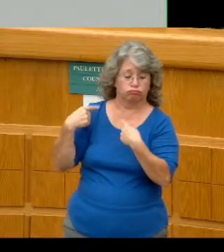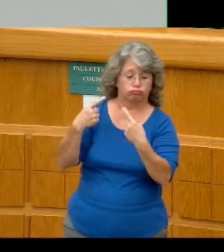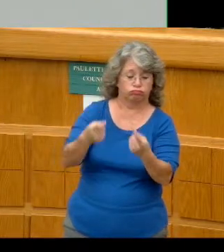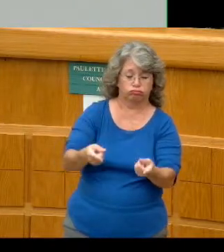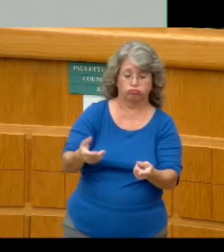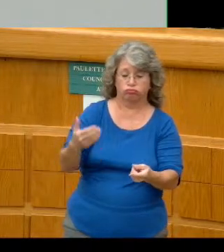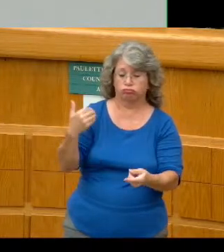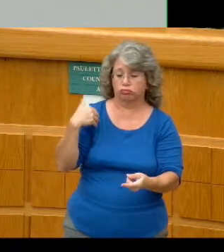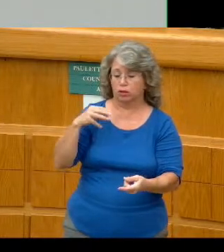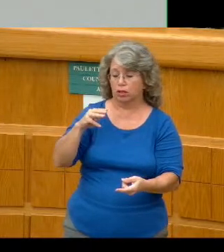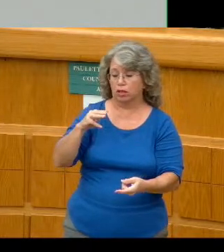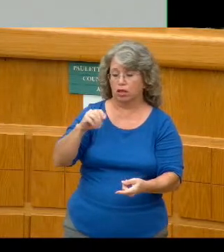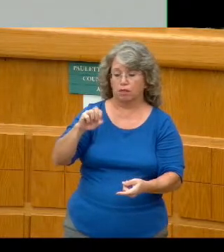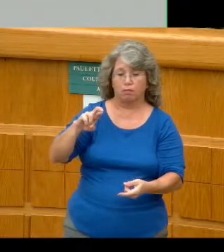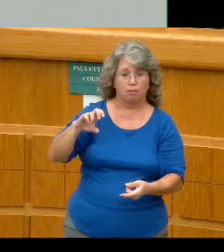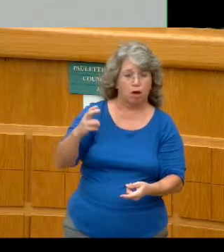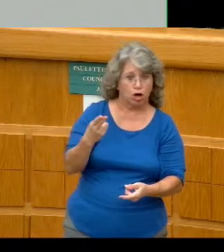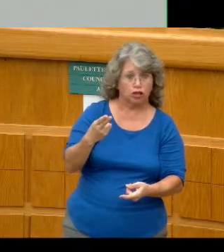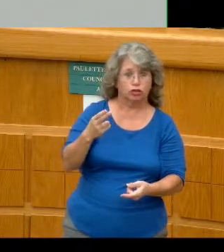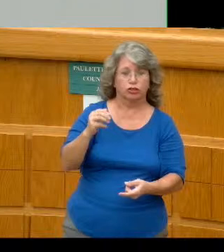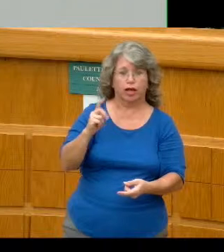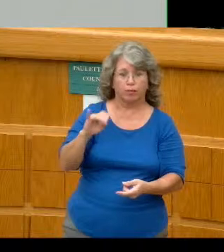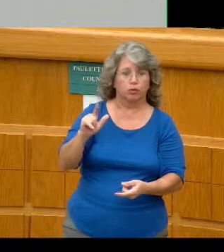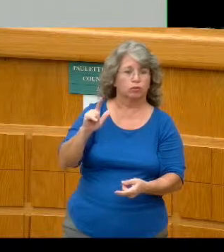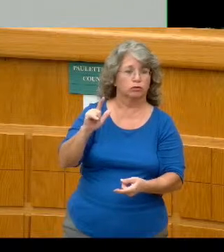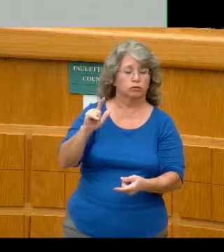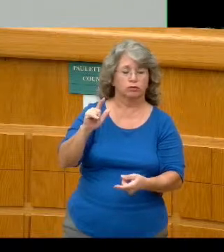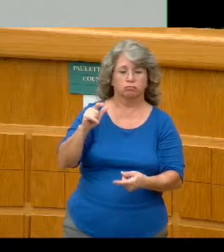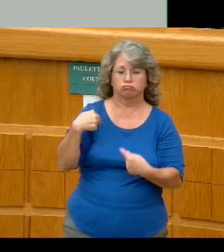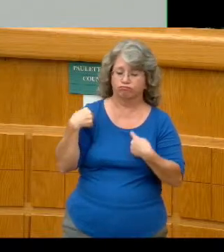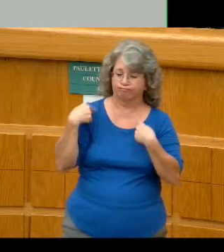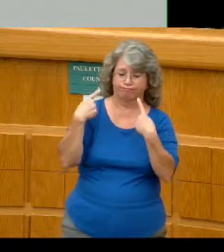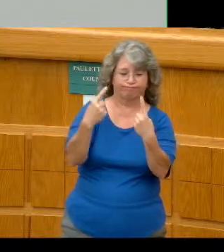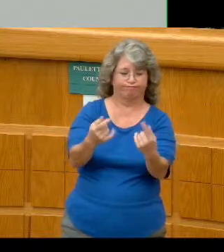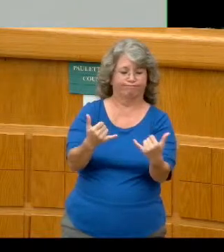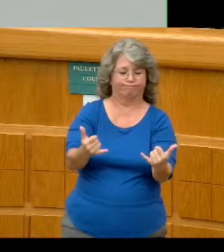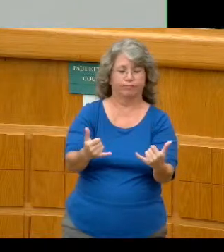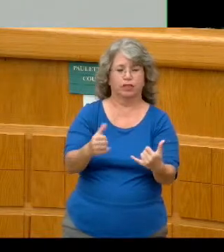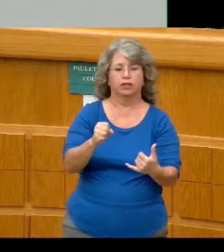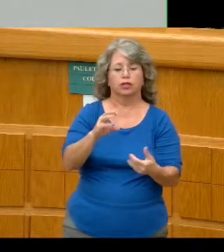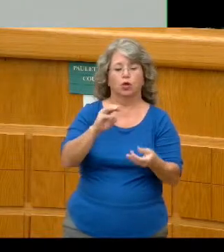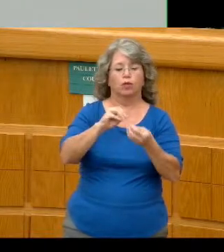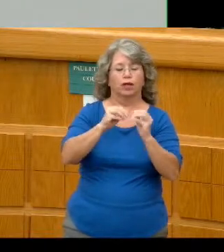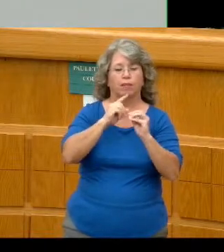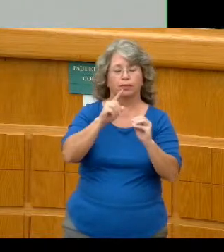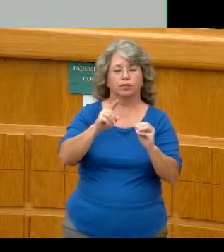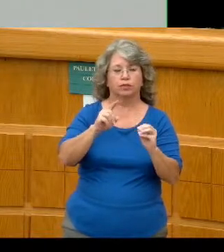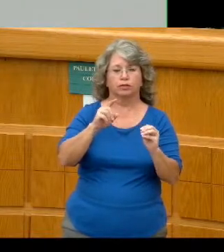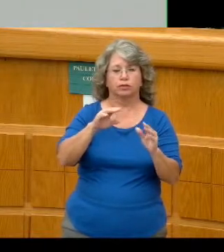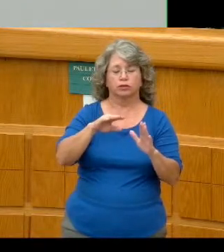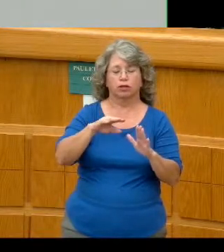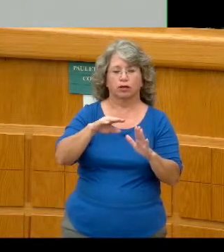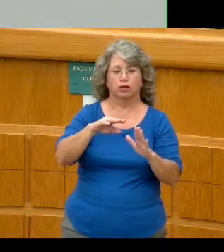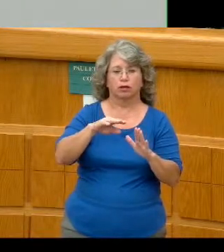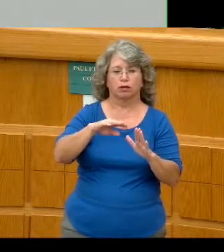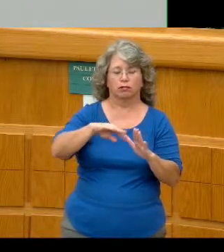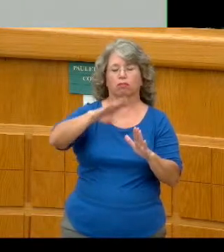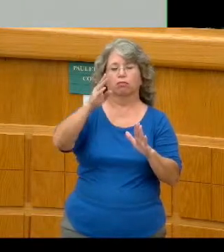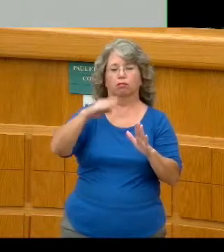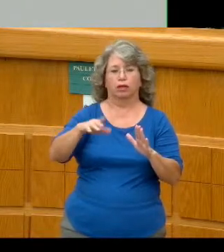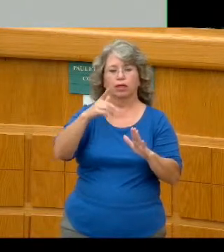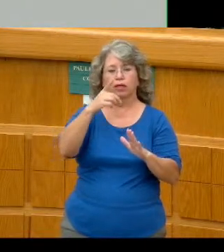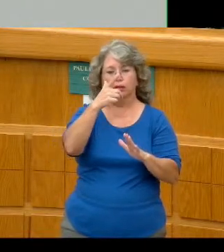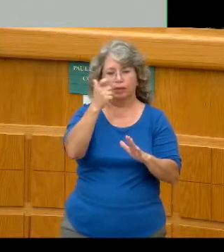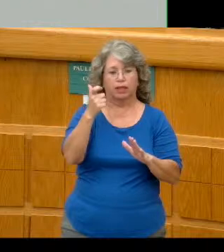back into March, up through the present day. And so these numbers overall are skewed because they're really weighted by the time when we